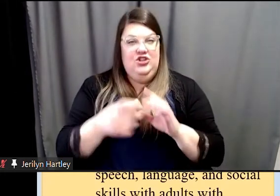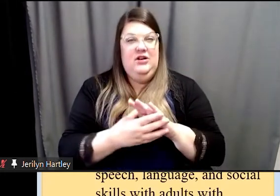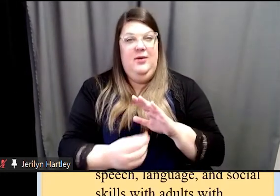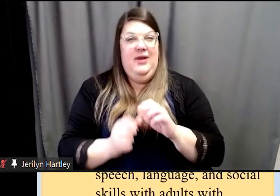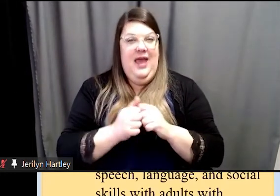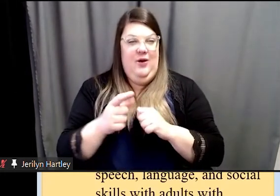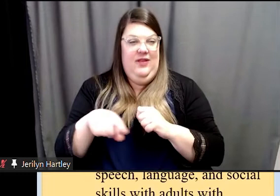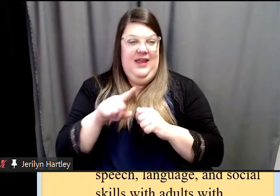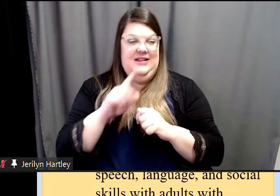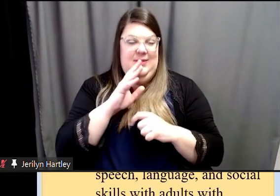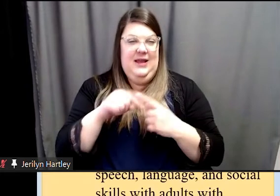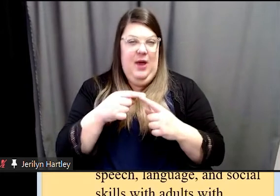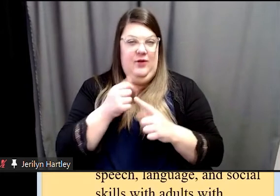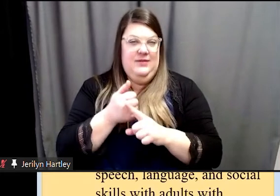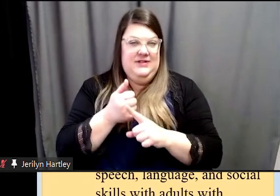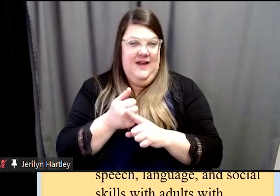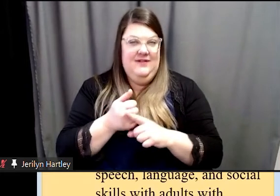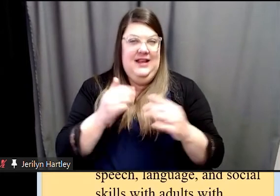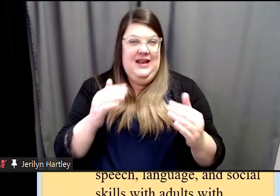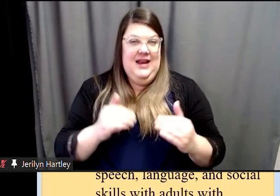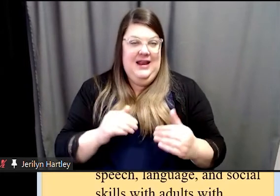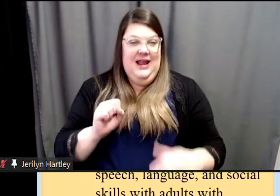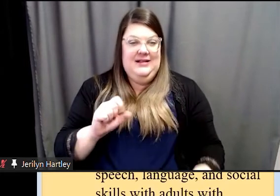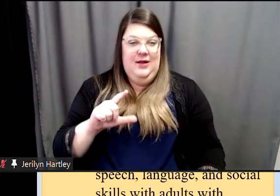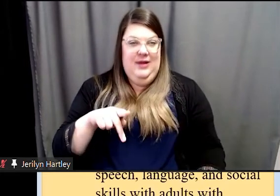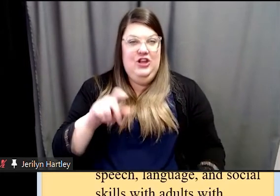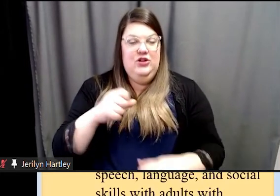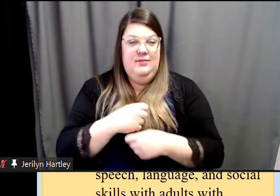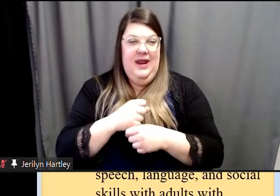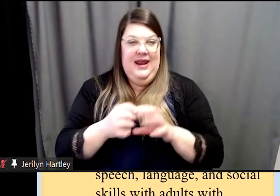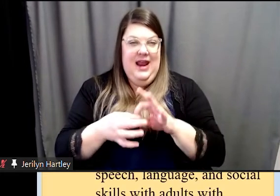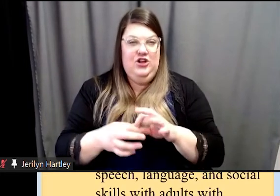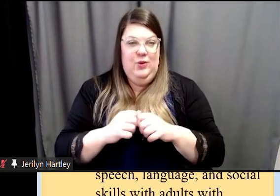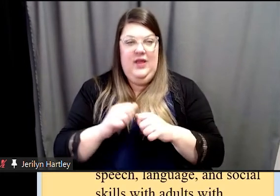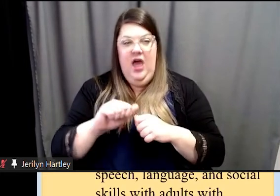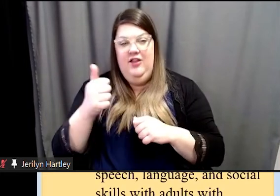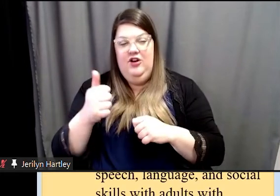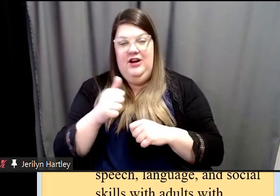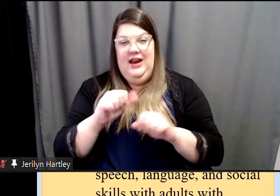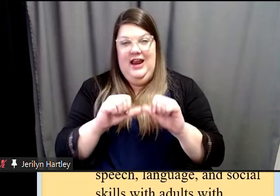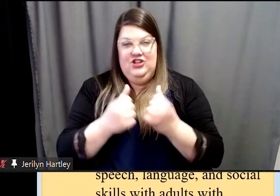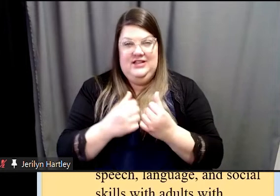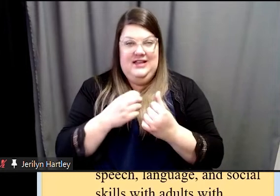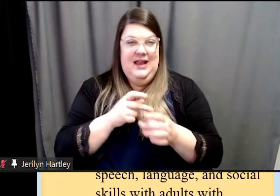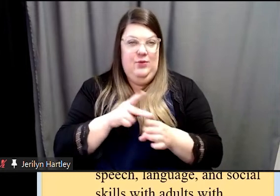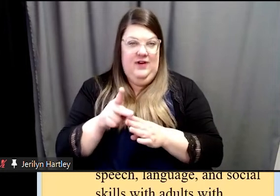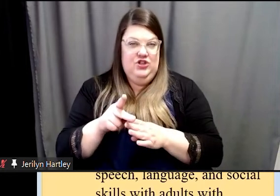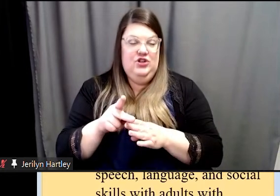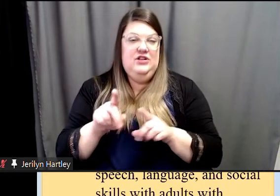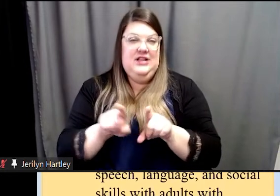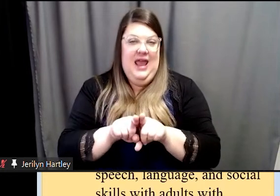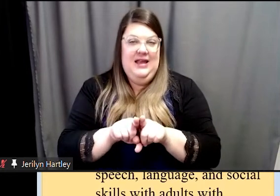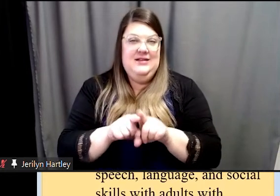speaks about themselves. Next, SLP should make connections with other agencies and professionals,